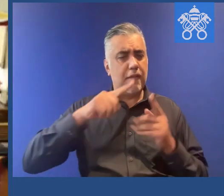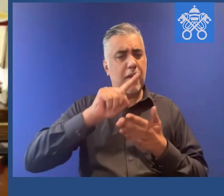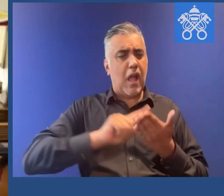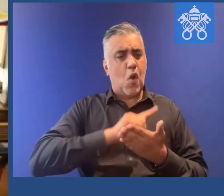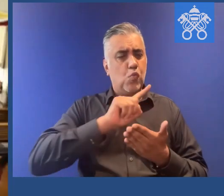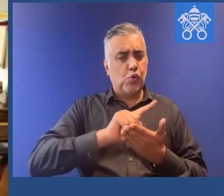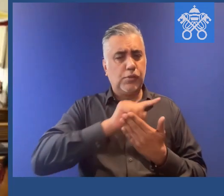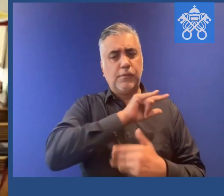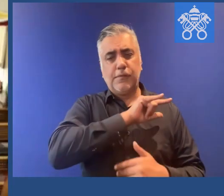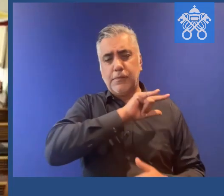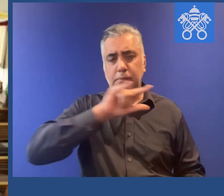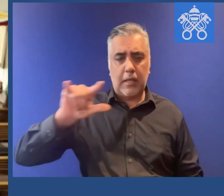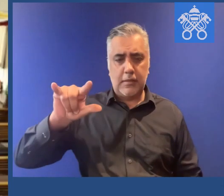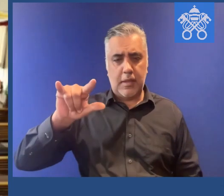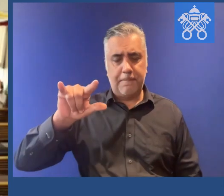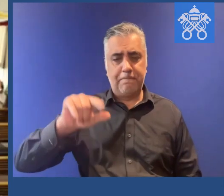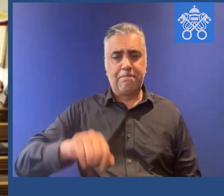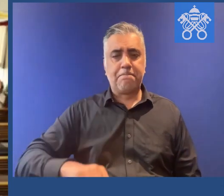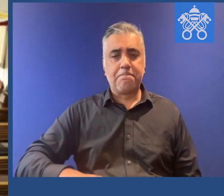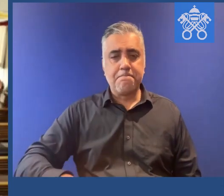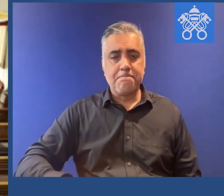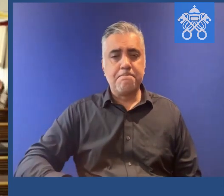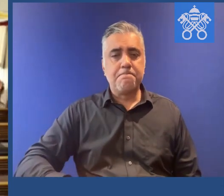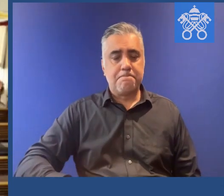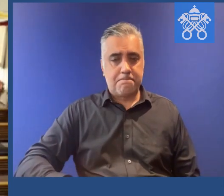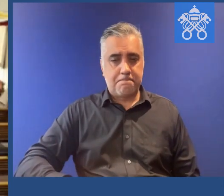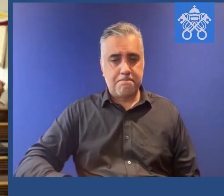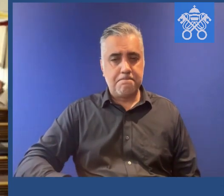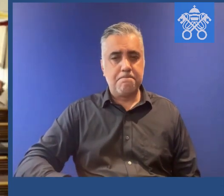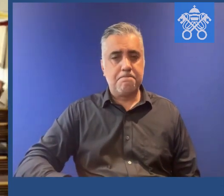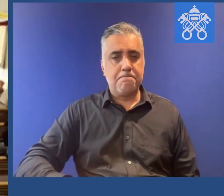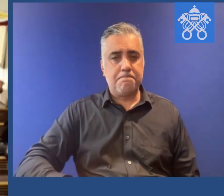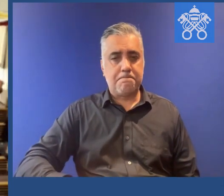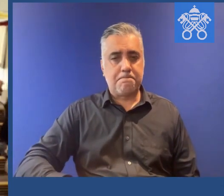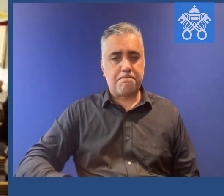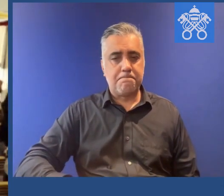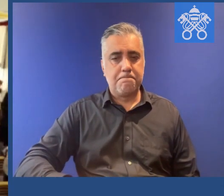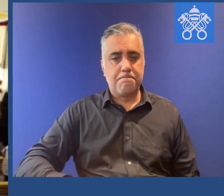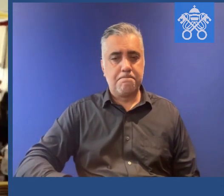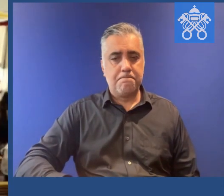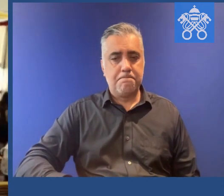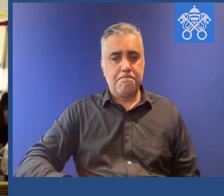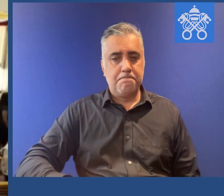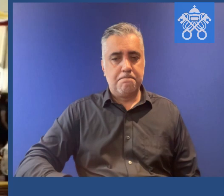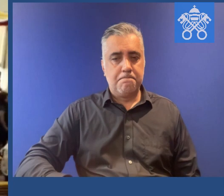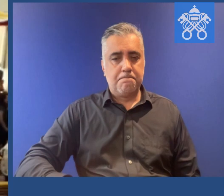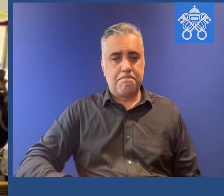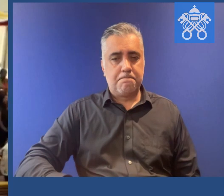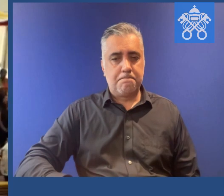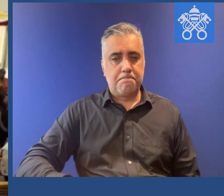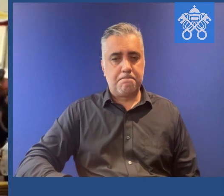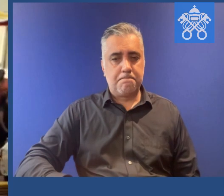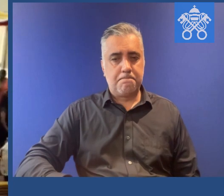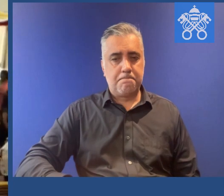5.5 hours flight time. We see its glory as his